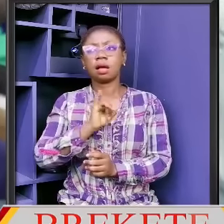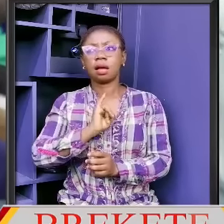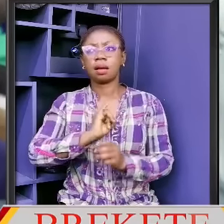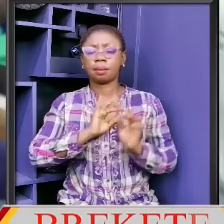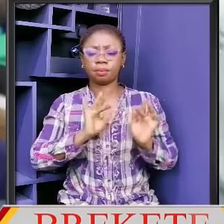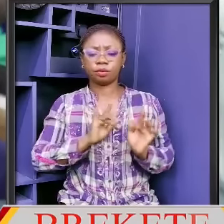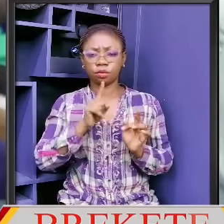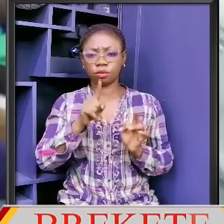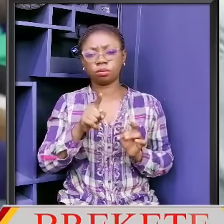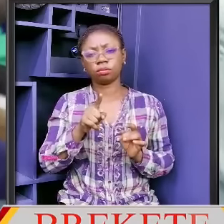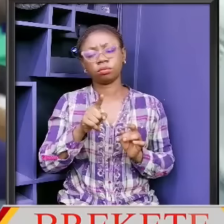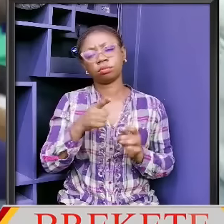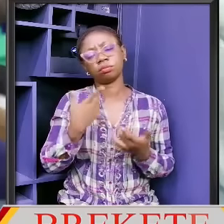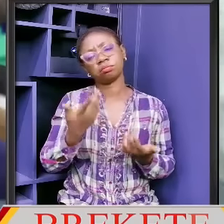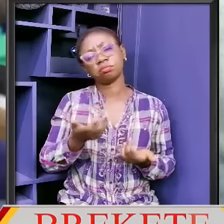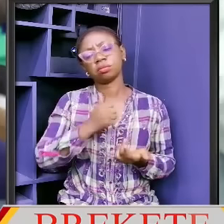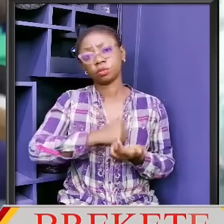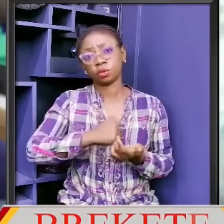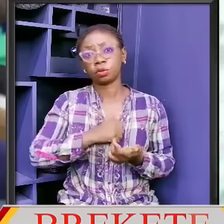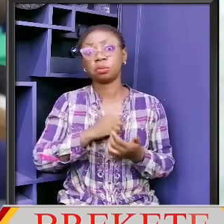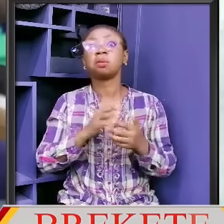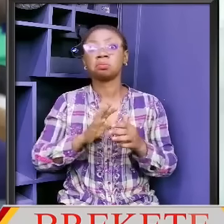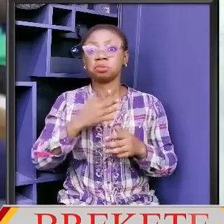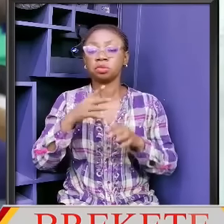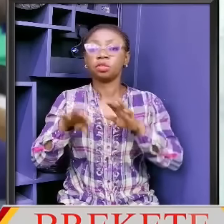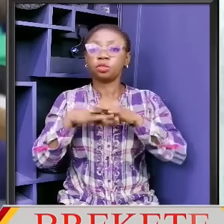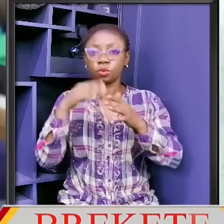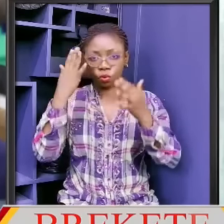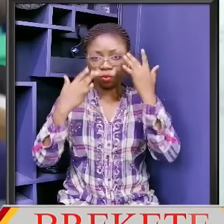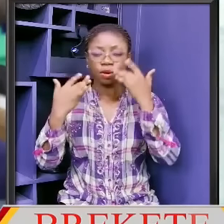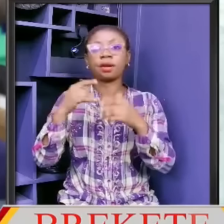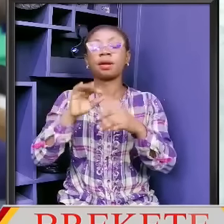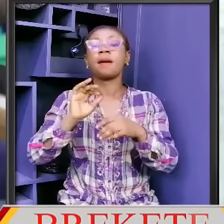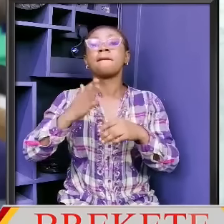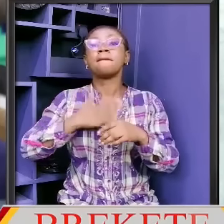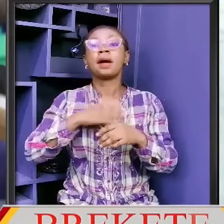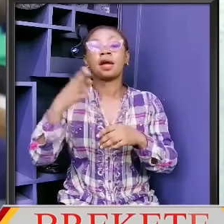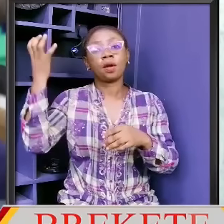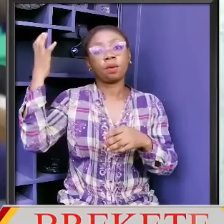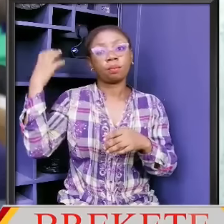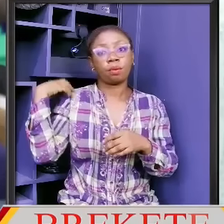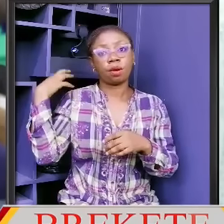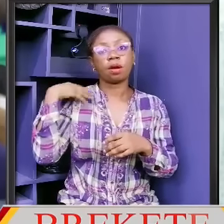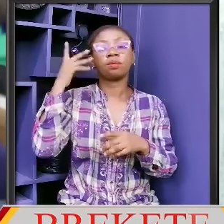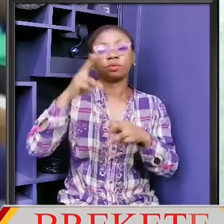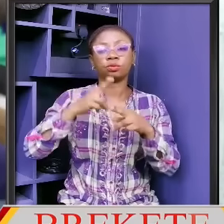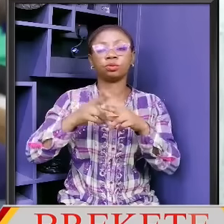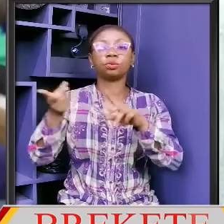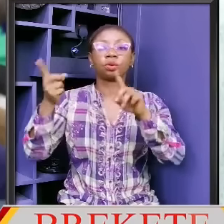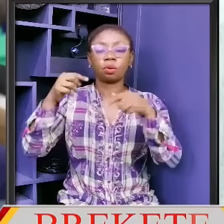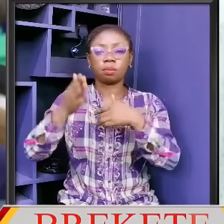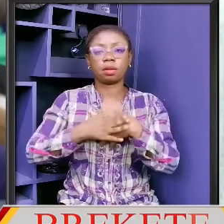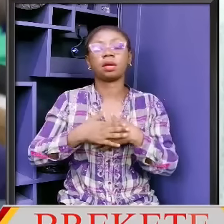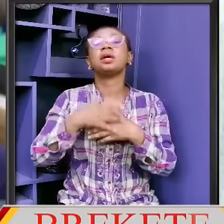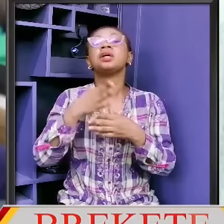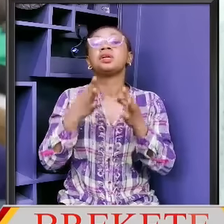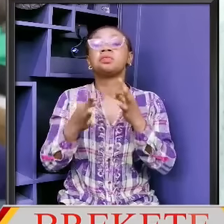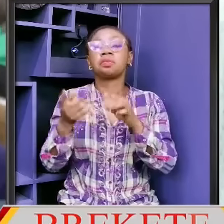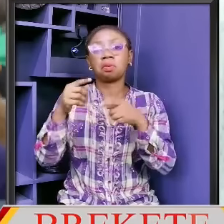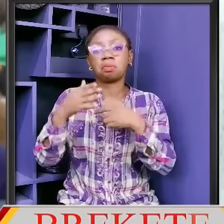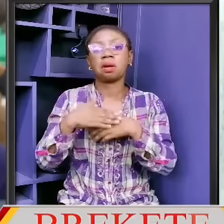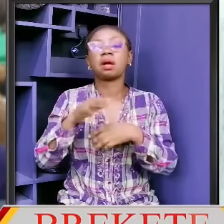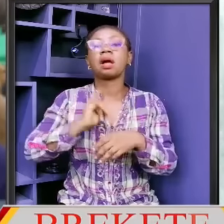will soon come back in 2 days. That's time. The main oga there. Yeah, the main oga, the area will soon come back. If you come, I